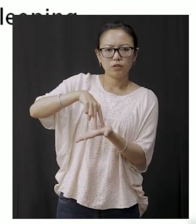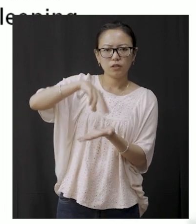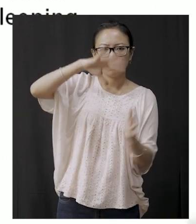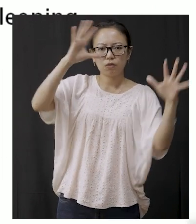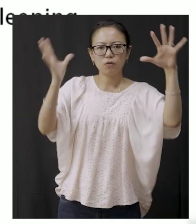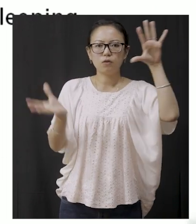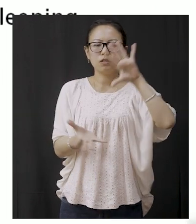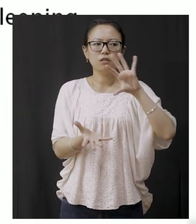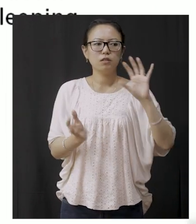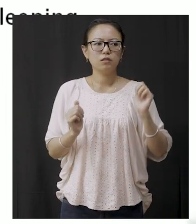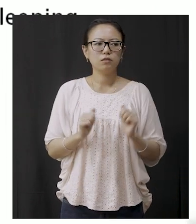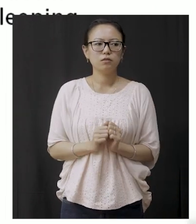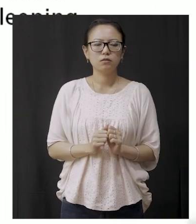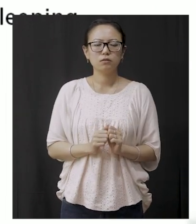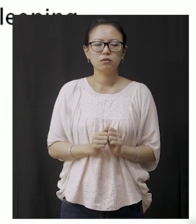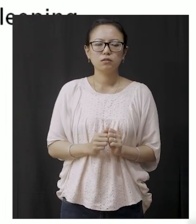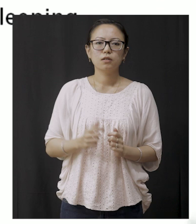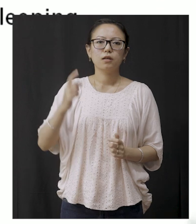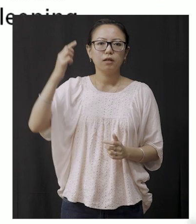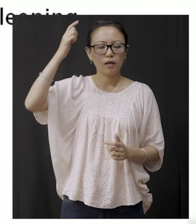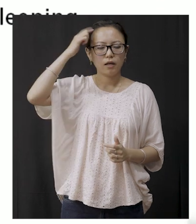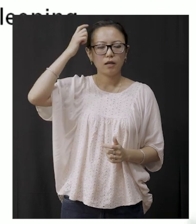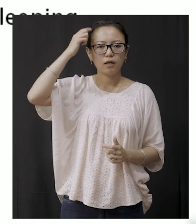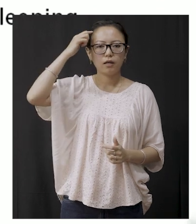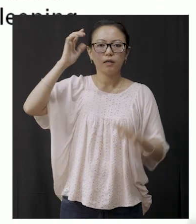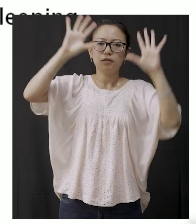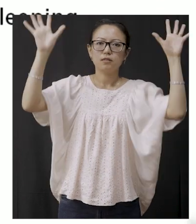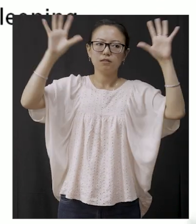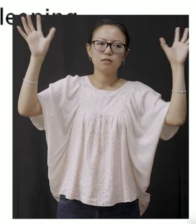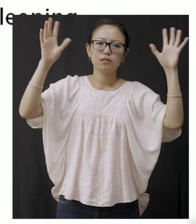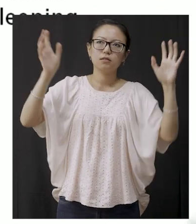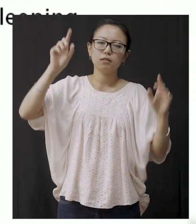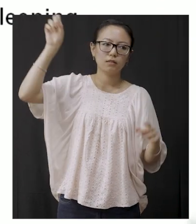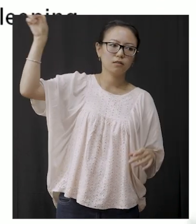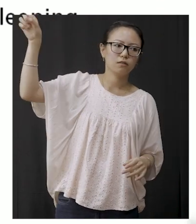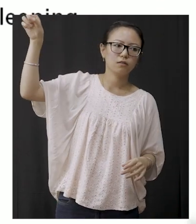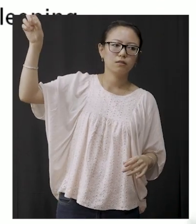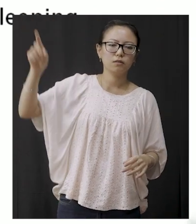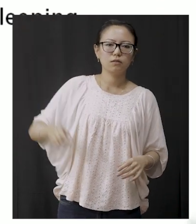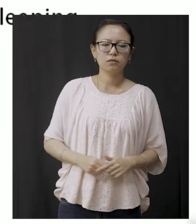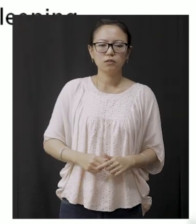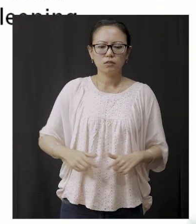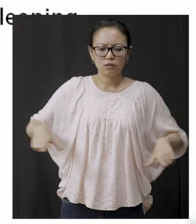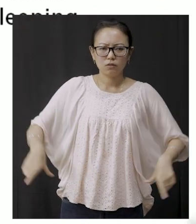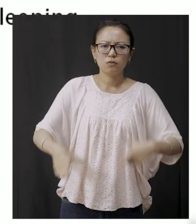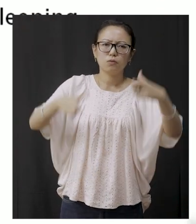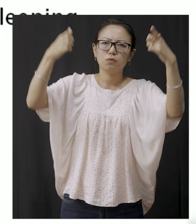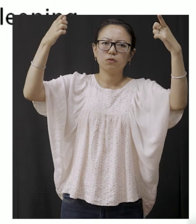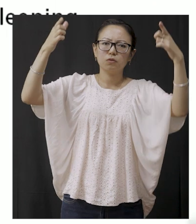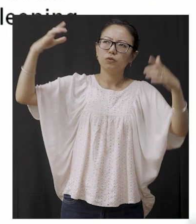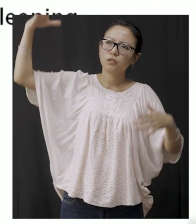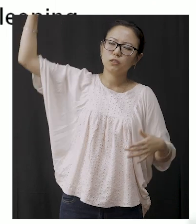the dusk sends quickly, the birds do rest. The tall trees shelter